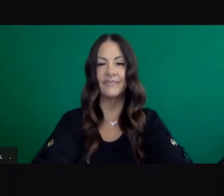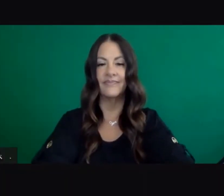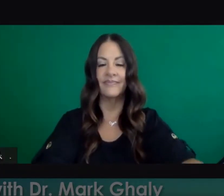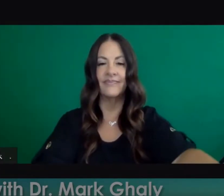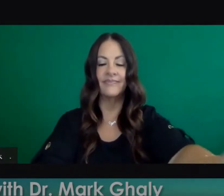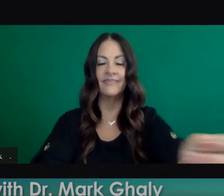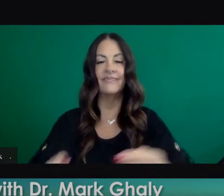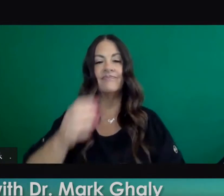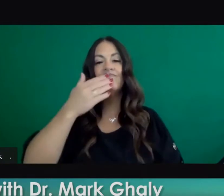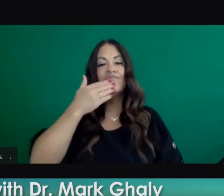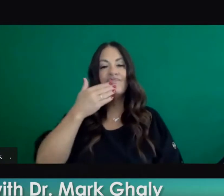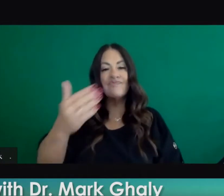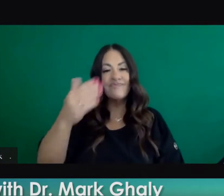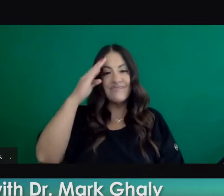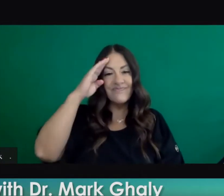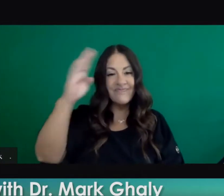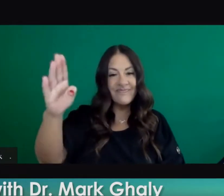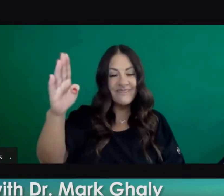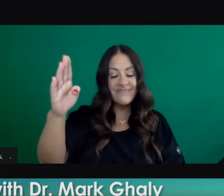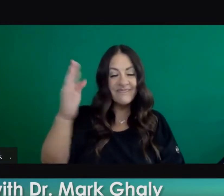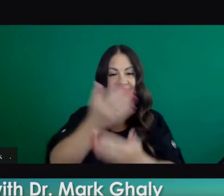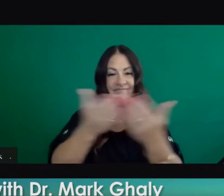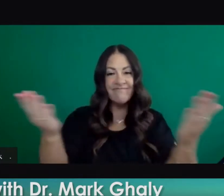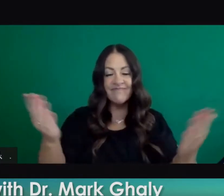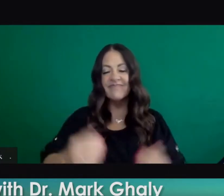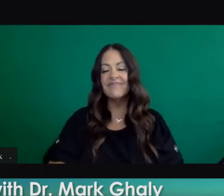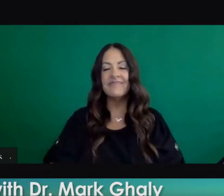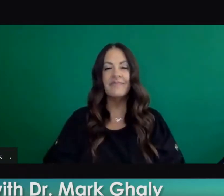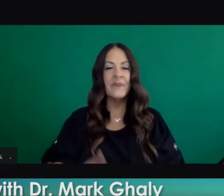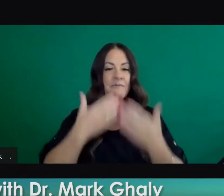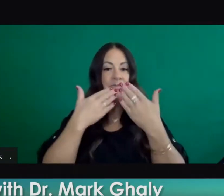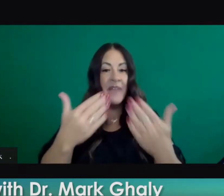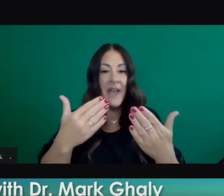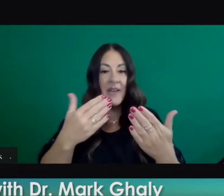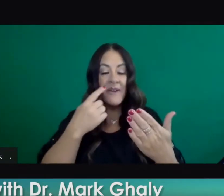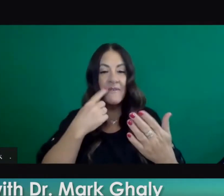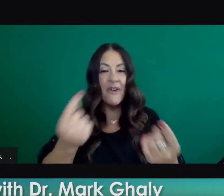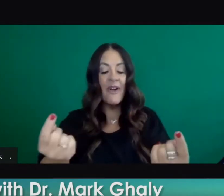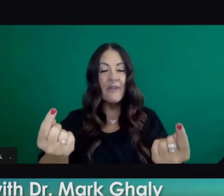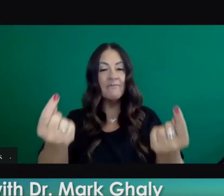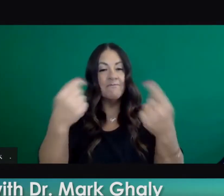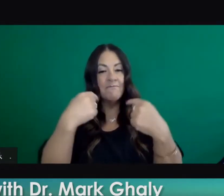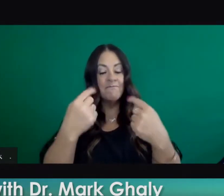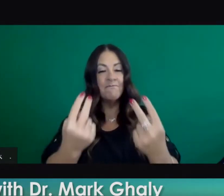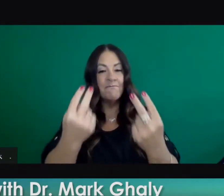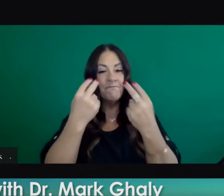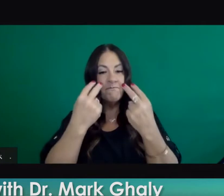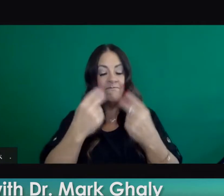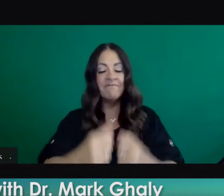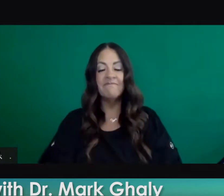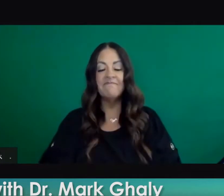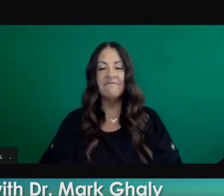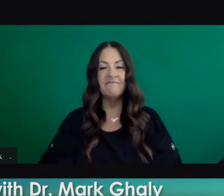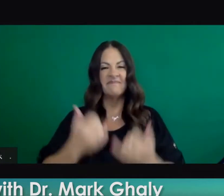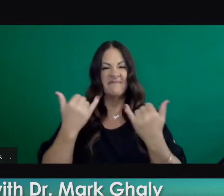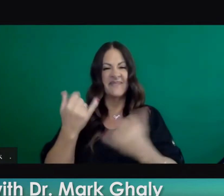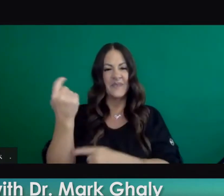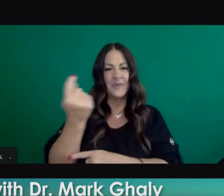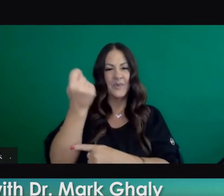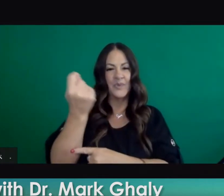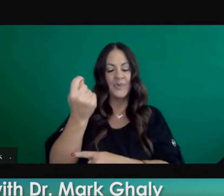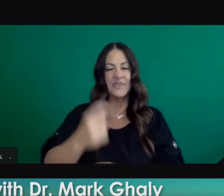Good afternoon, everyone. Again, thank you, as always, for joining us on this Tuesday. We're always looking